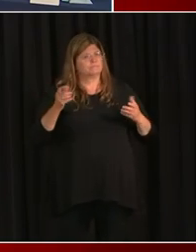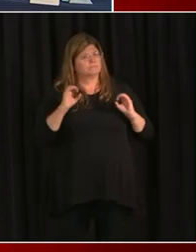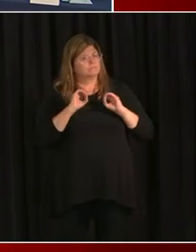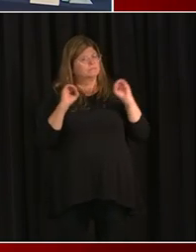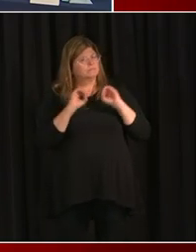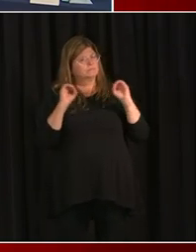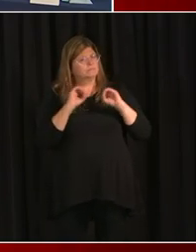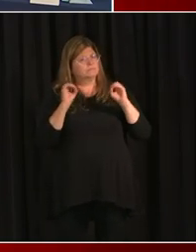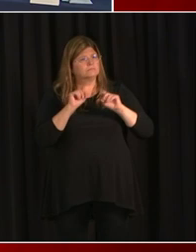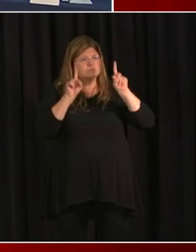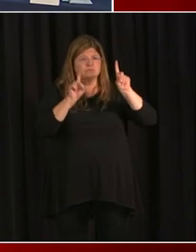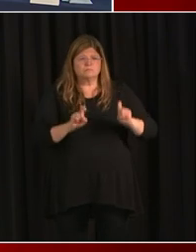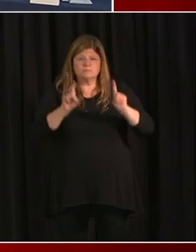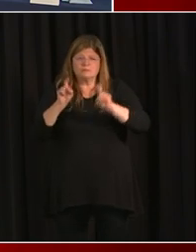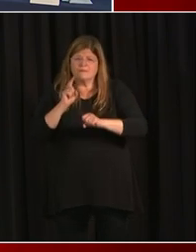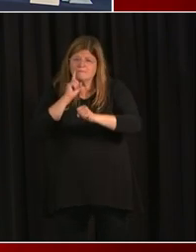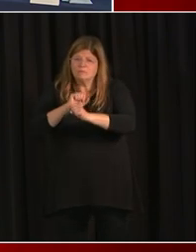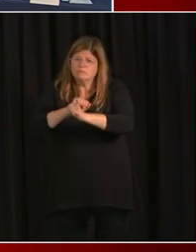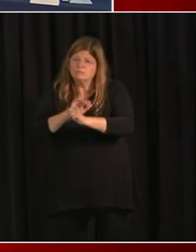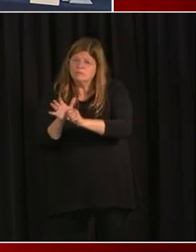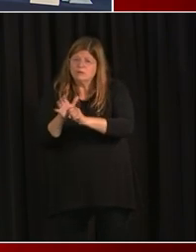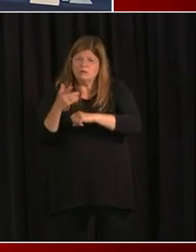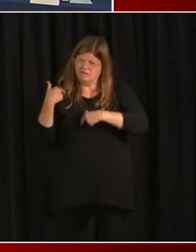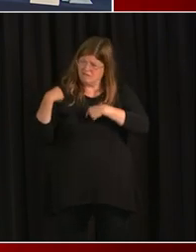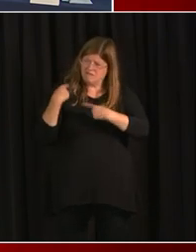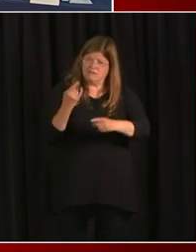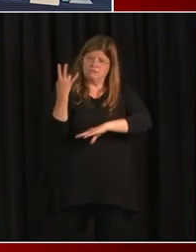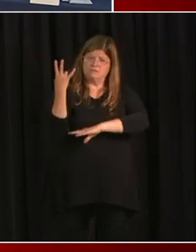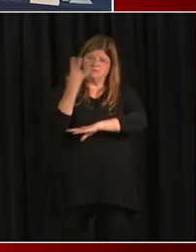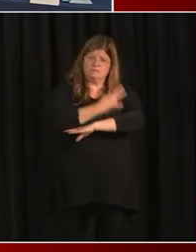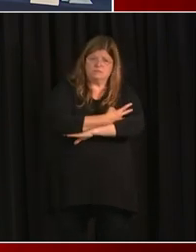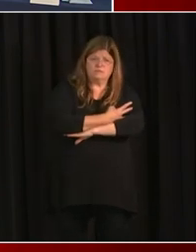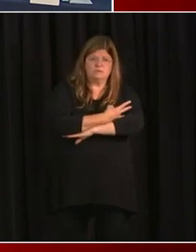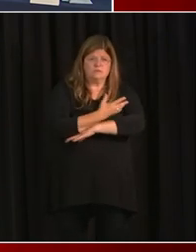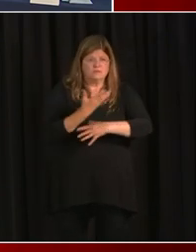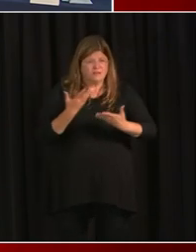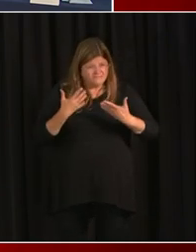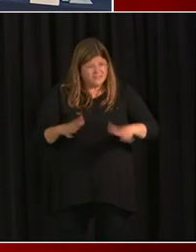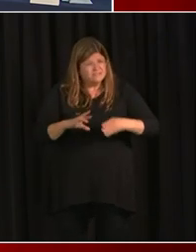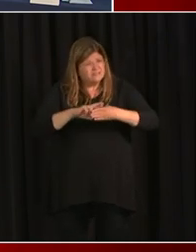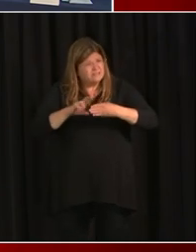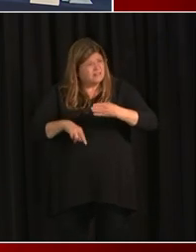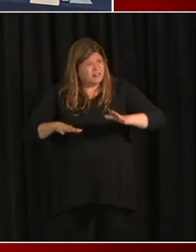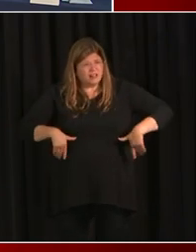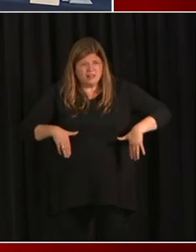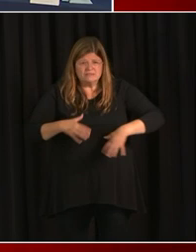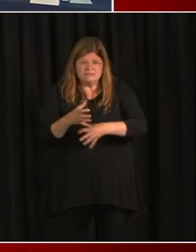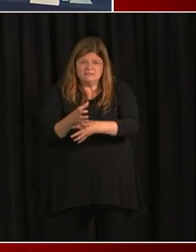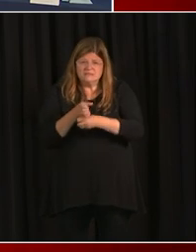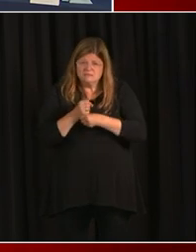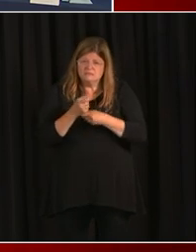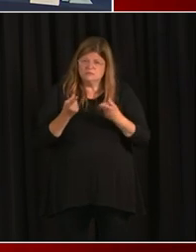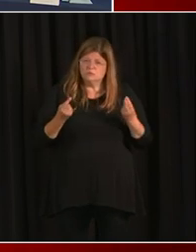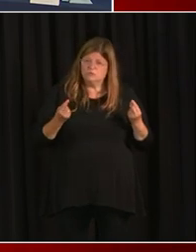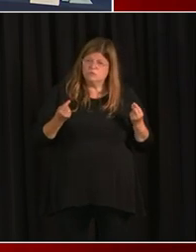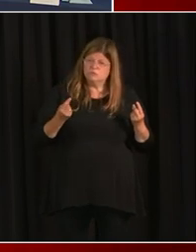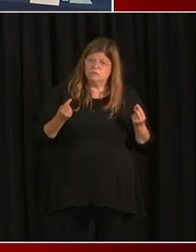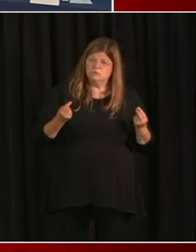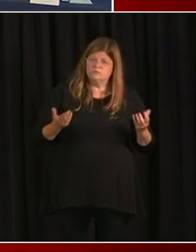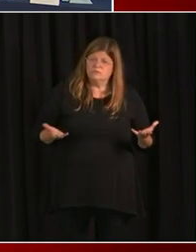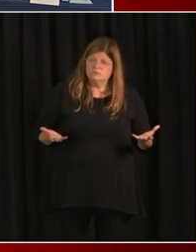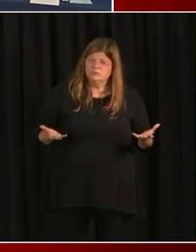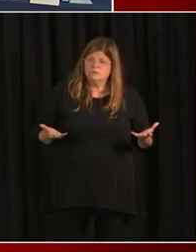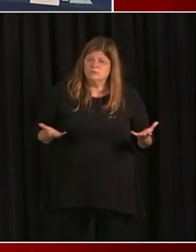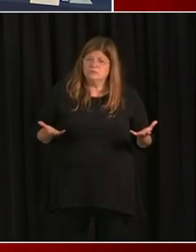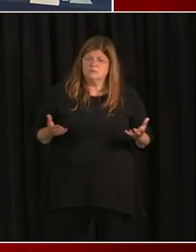We've heard from a number of folks who still say they haven't gotten their tests at all. And we understand you had said that this has to do with the national, or I'm sorry, Mr.